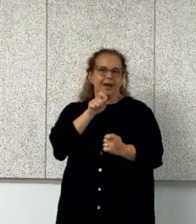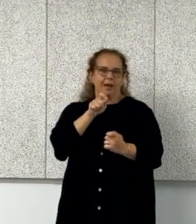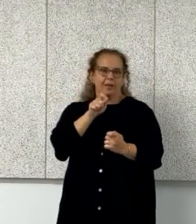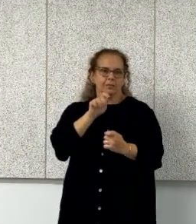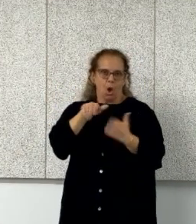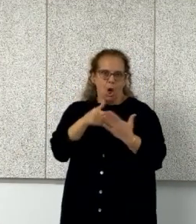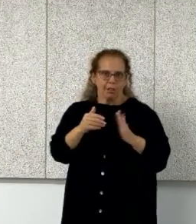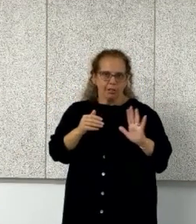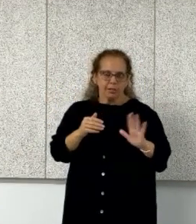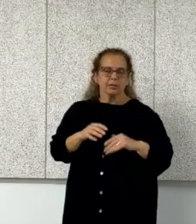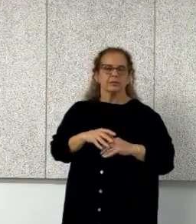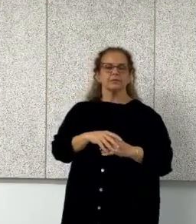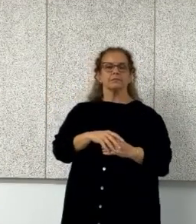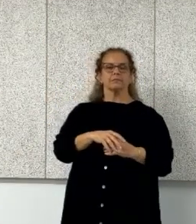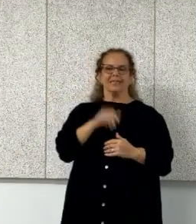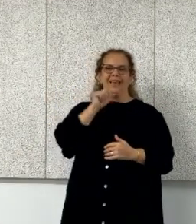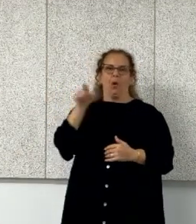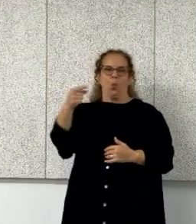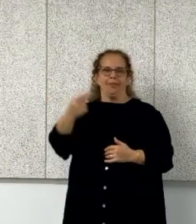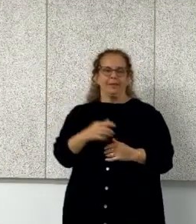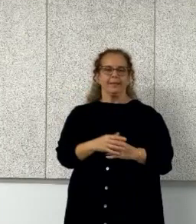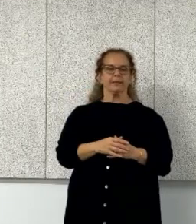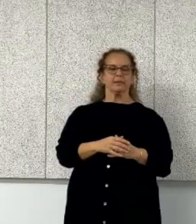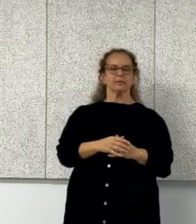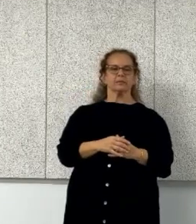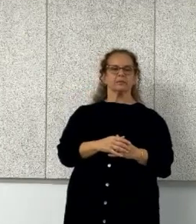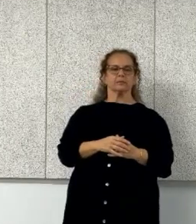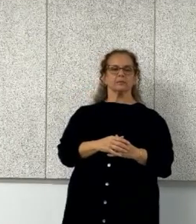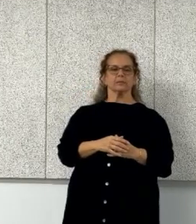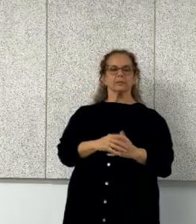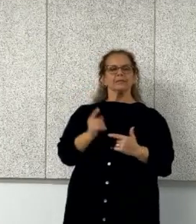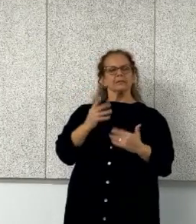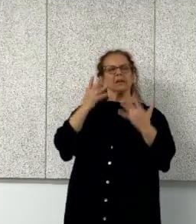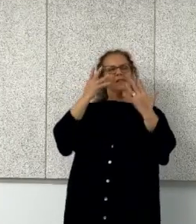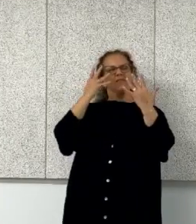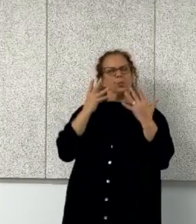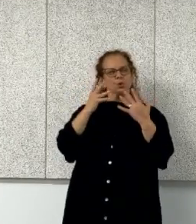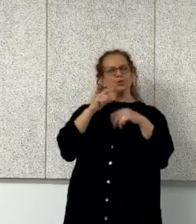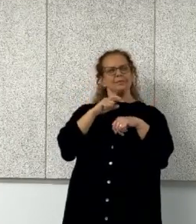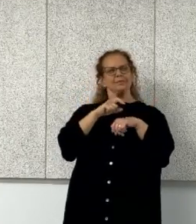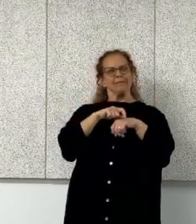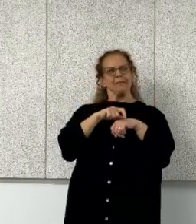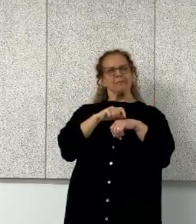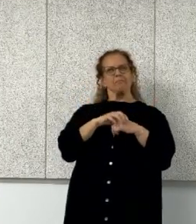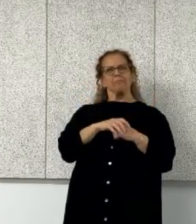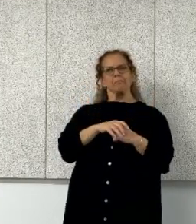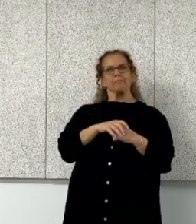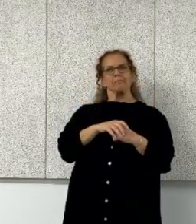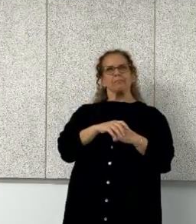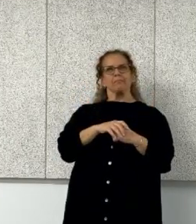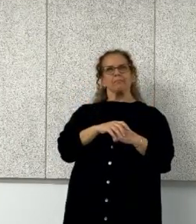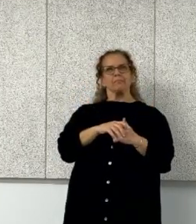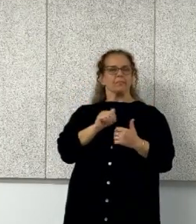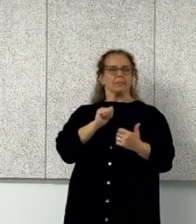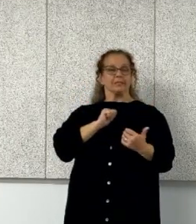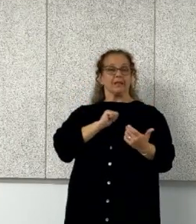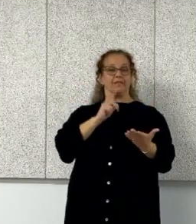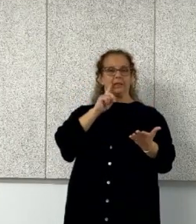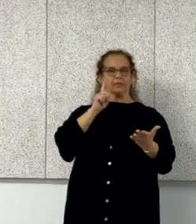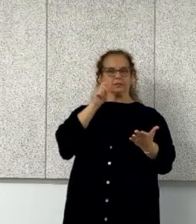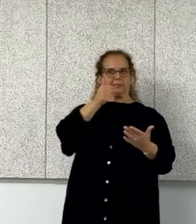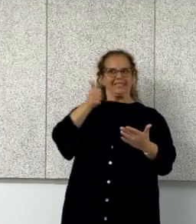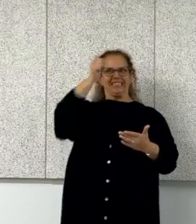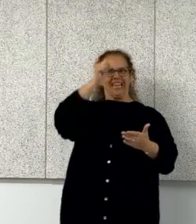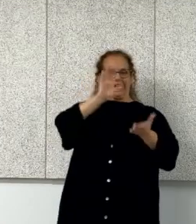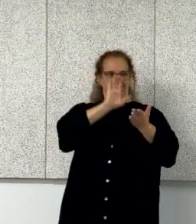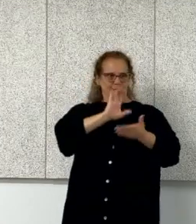being in relation to the pandemic and the shutdown and the return, I think it's a really unfortunate time to be assessing anybody's effectiveness. As somebody who does executive search and talks to boards